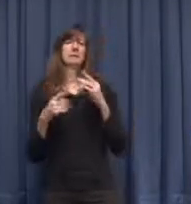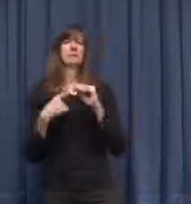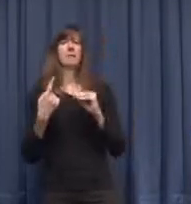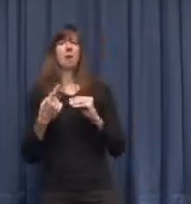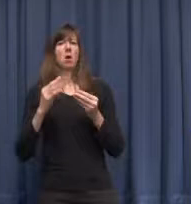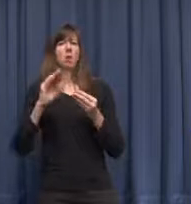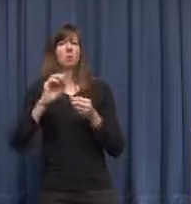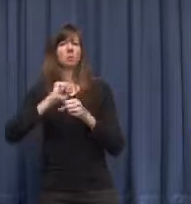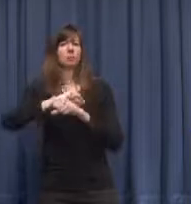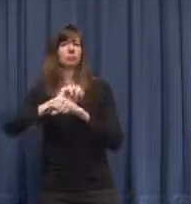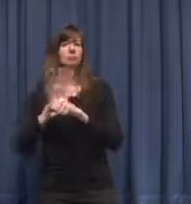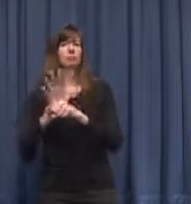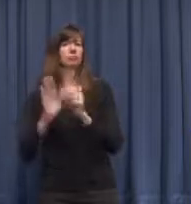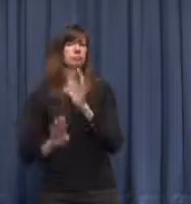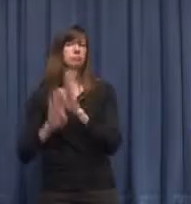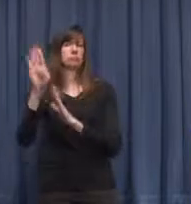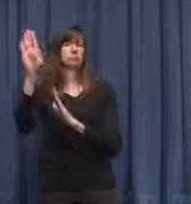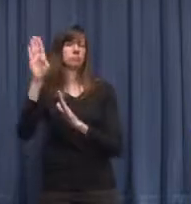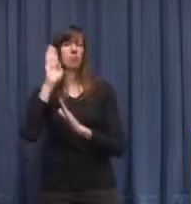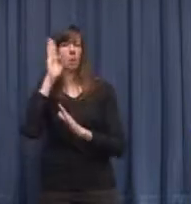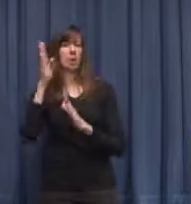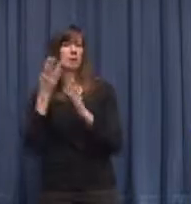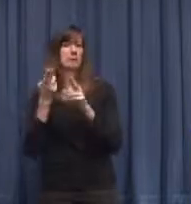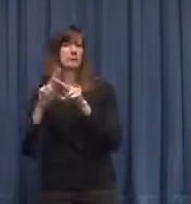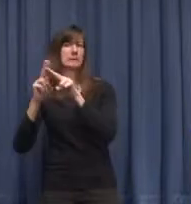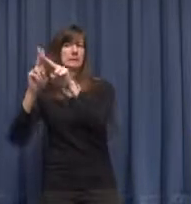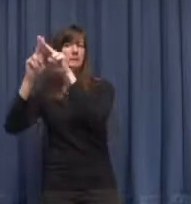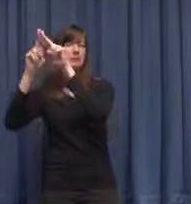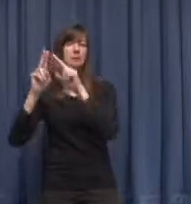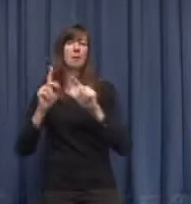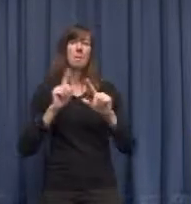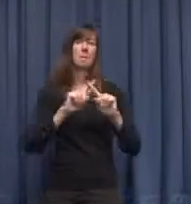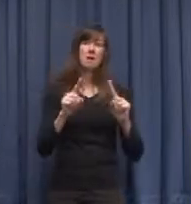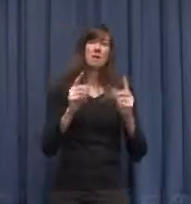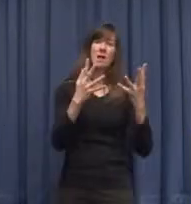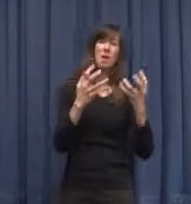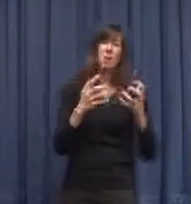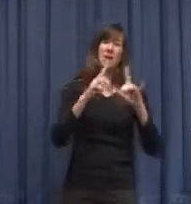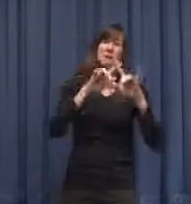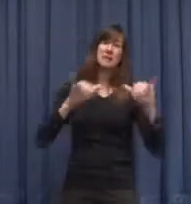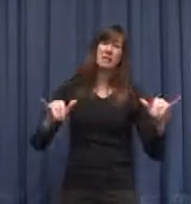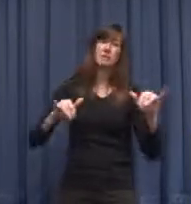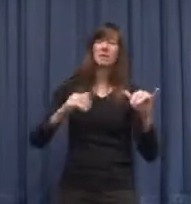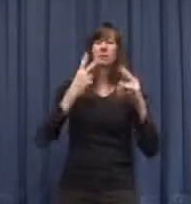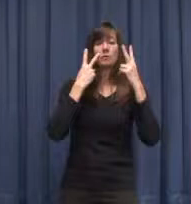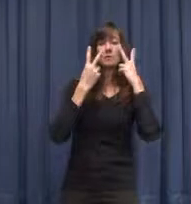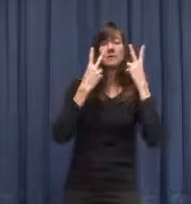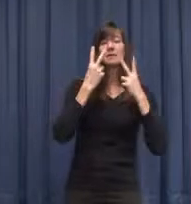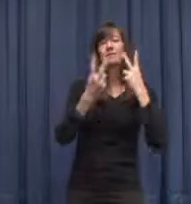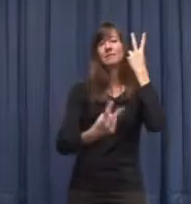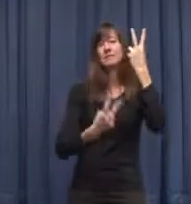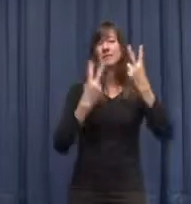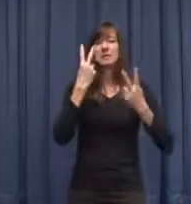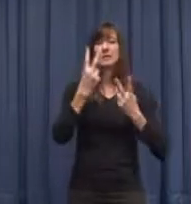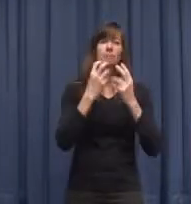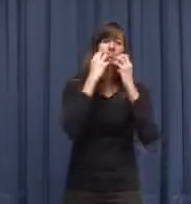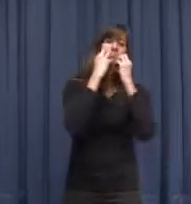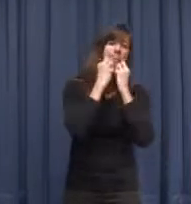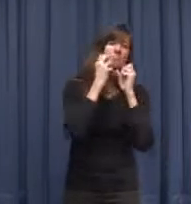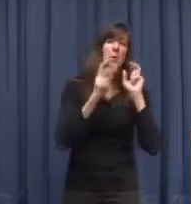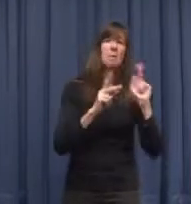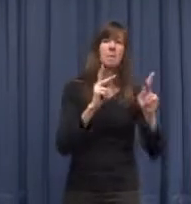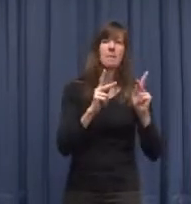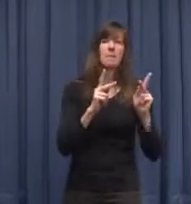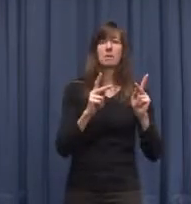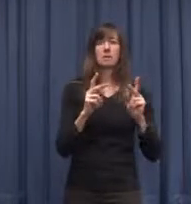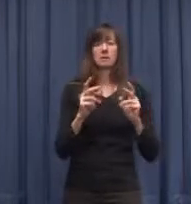potentially wanting to see loved ones. We've had a huge rush of people to our testing sites across the county. And frankly,